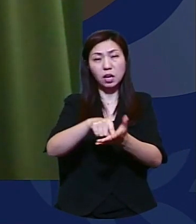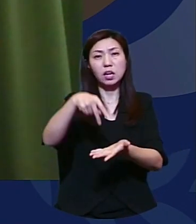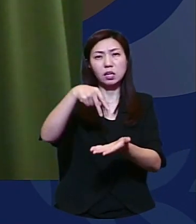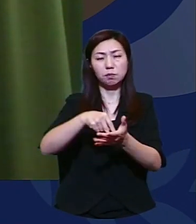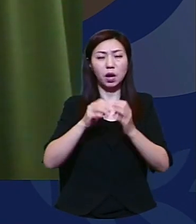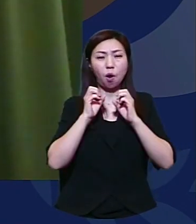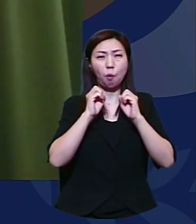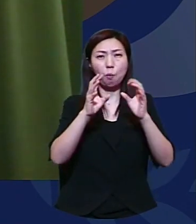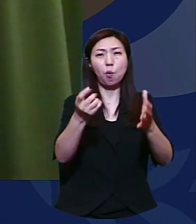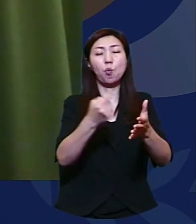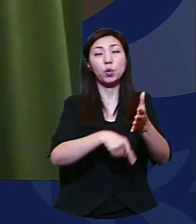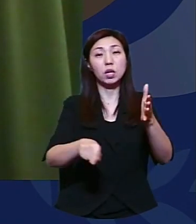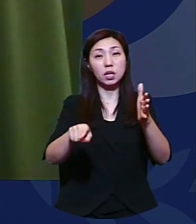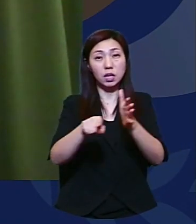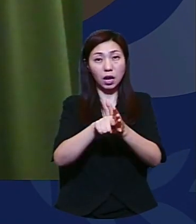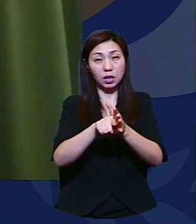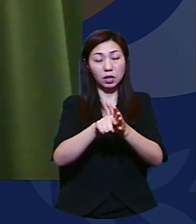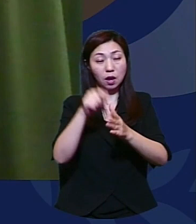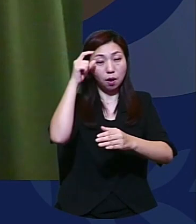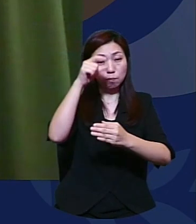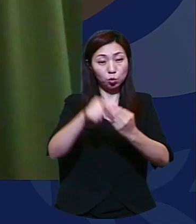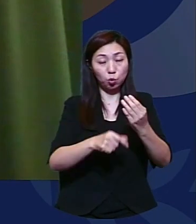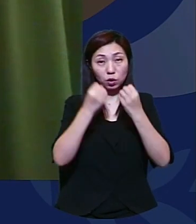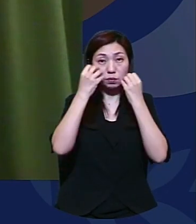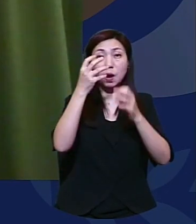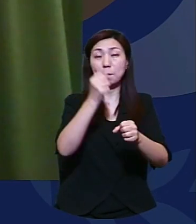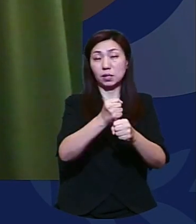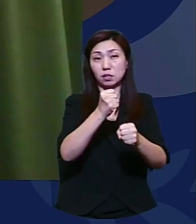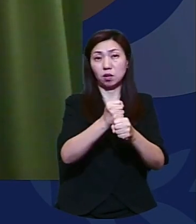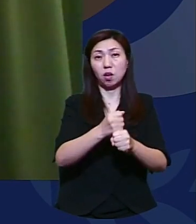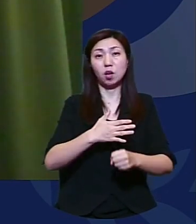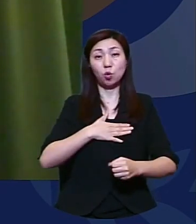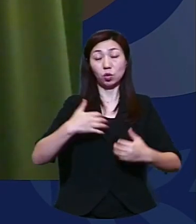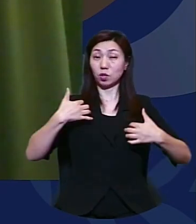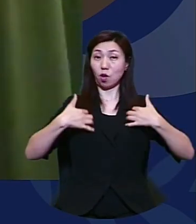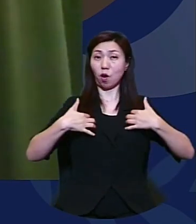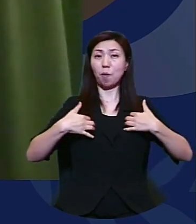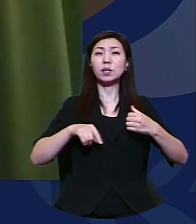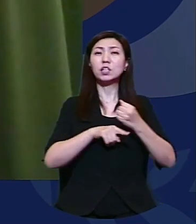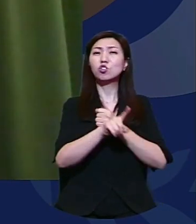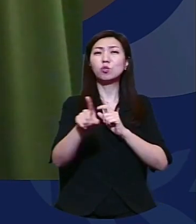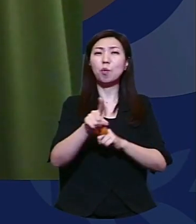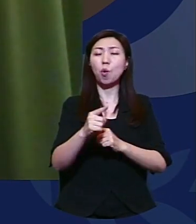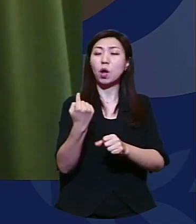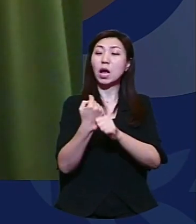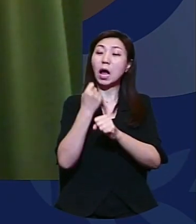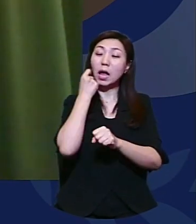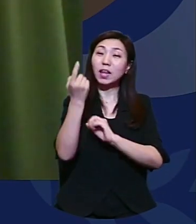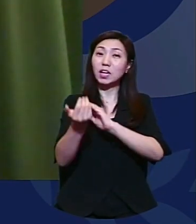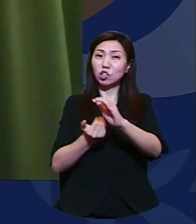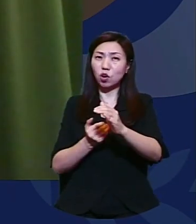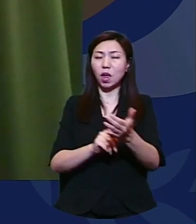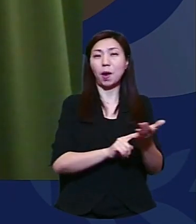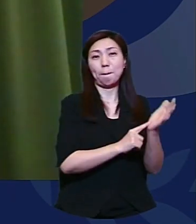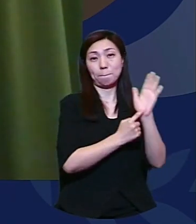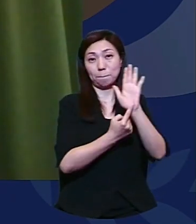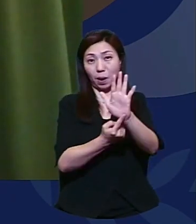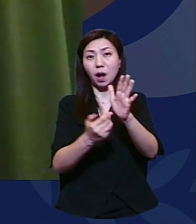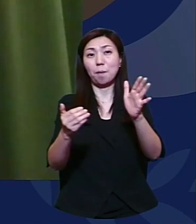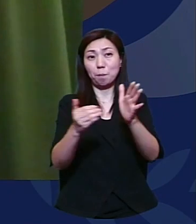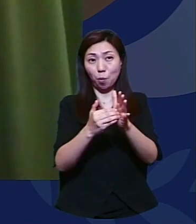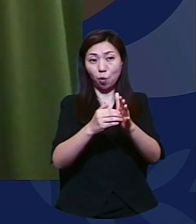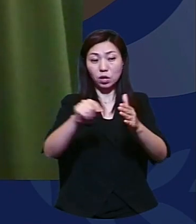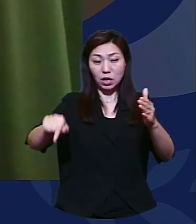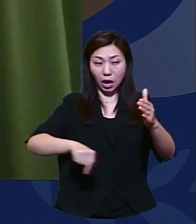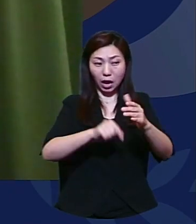I'm excited to announce that we officially launched this framework last month, and I'm able to share with you today some of its key elements. The framework comprises of